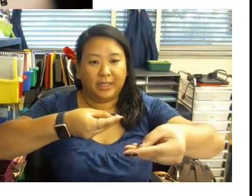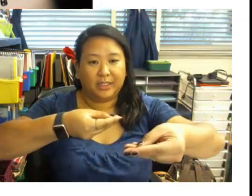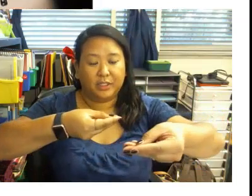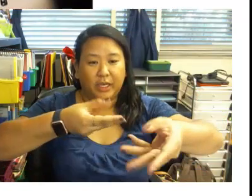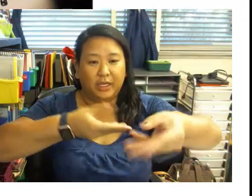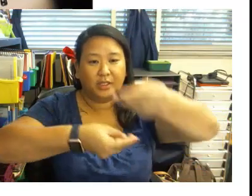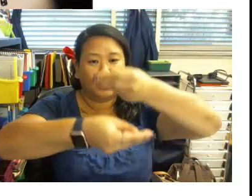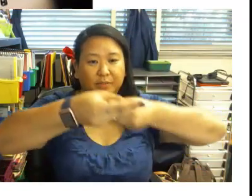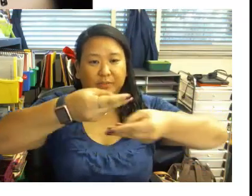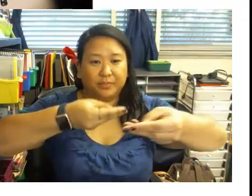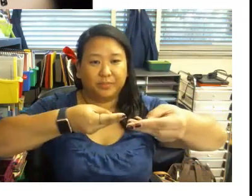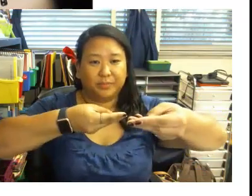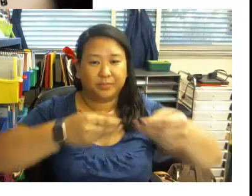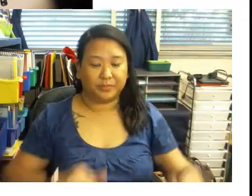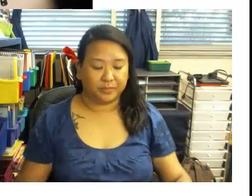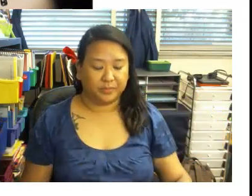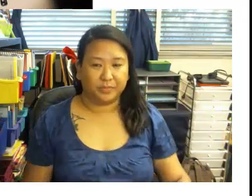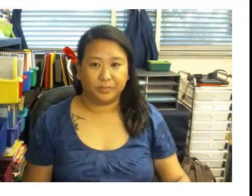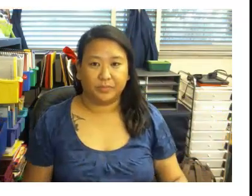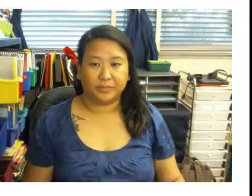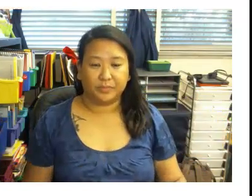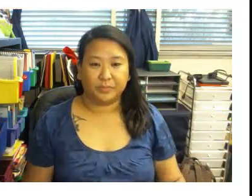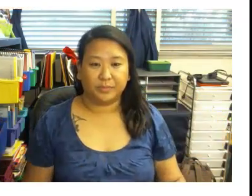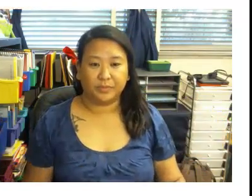Return in exchange.